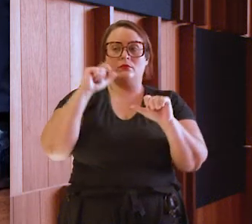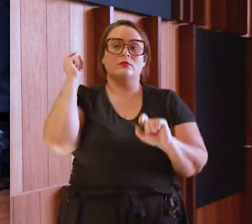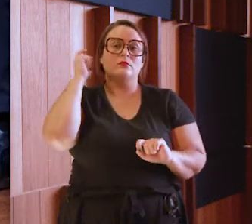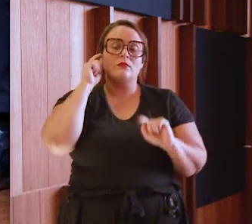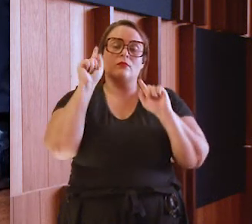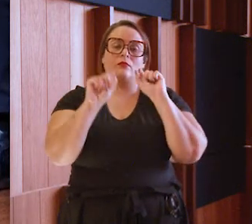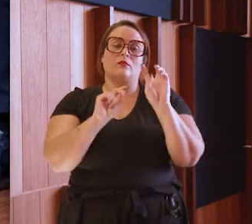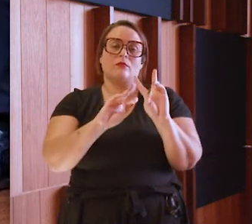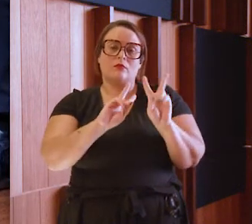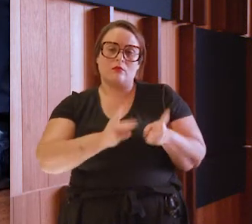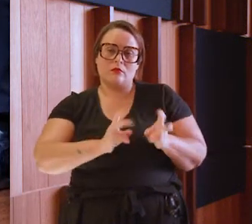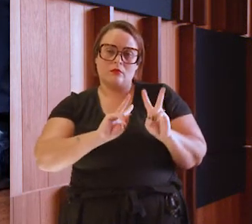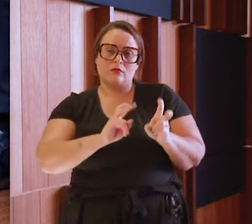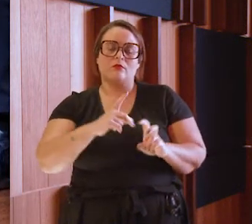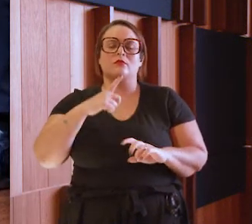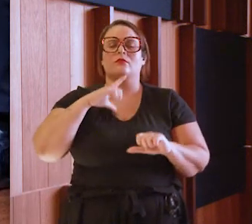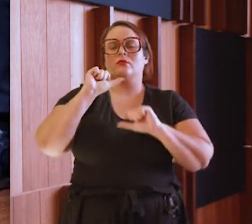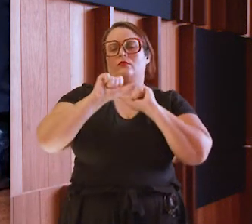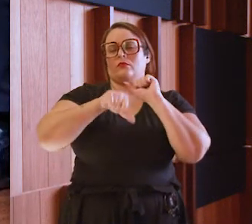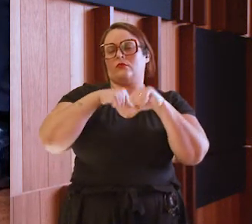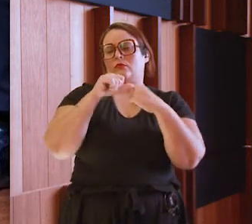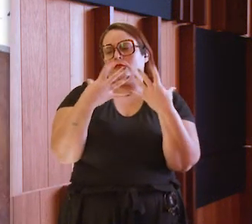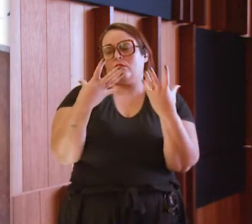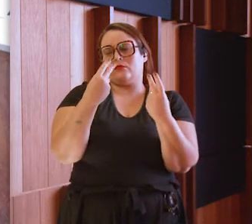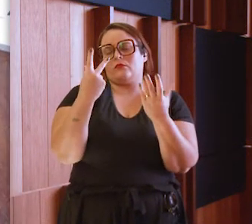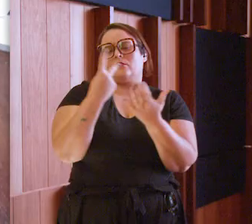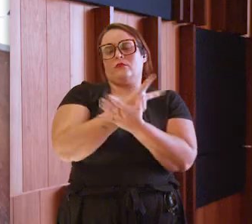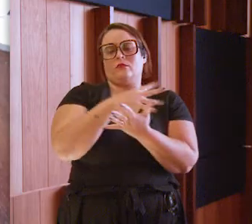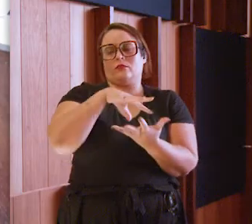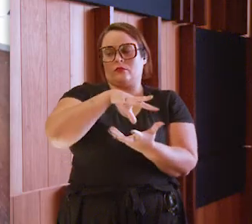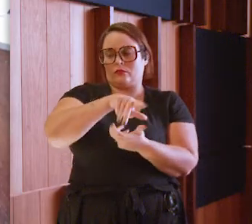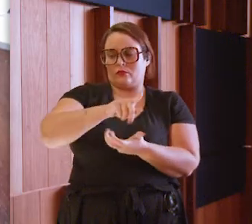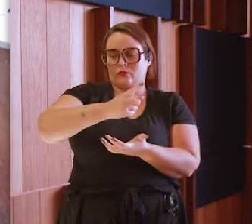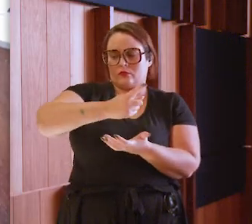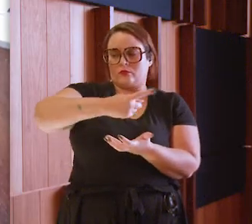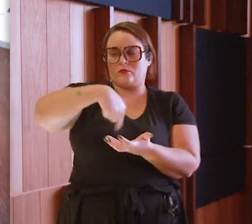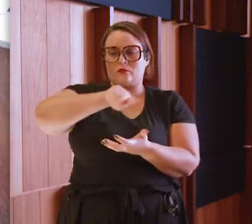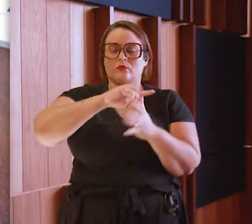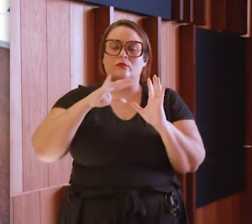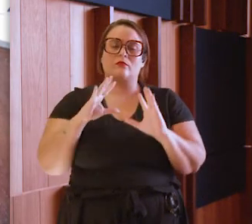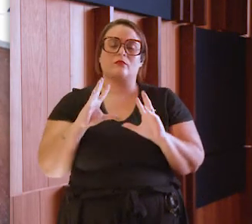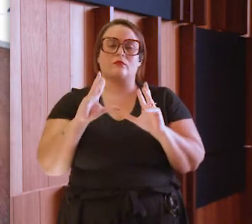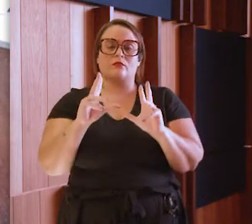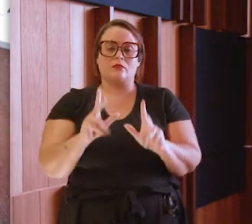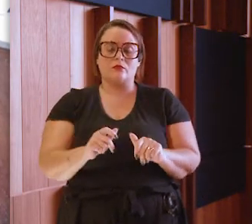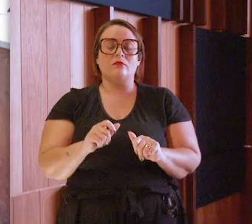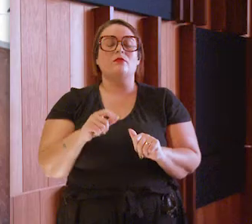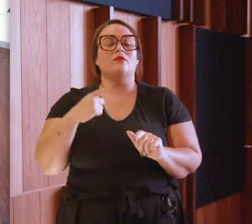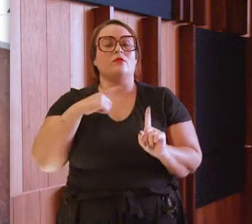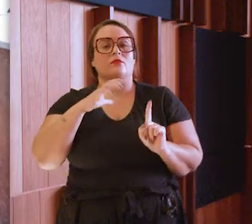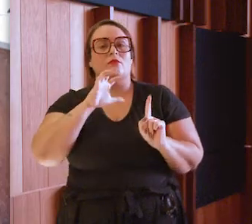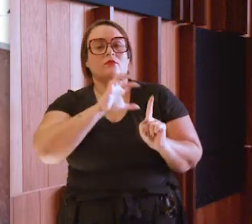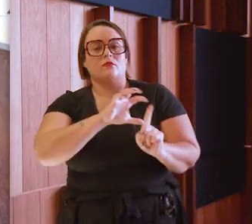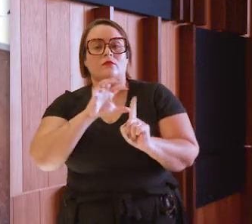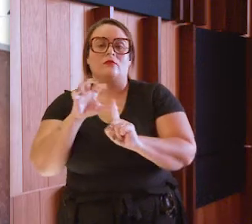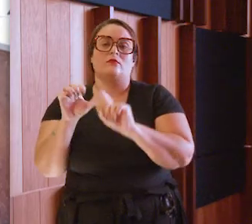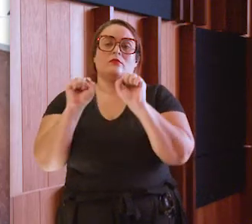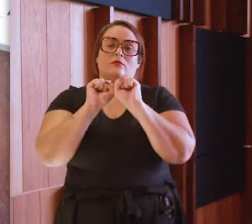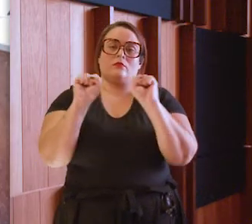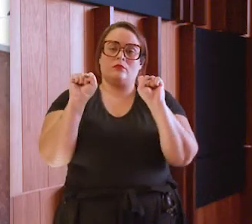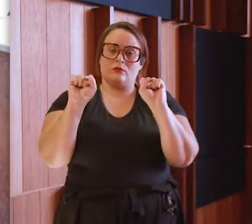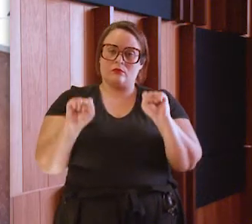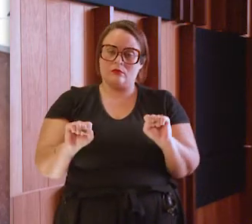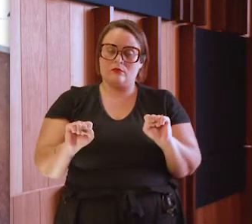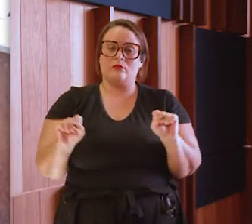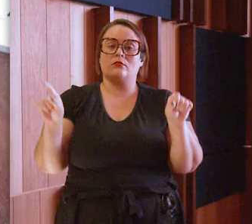around the world. All these things are impacting system profit. And ultimately, we need to analyze the system profit to be able to optimize